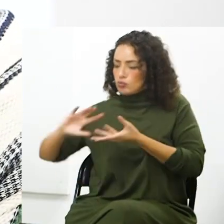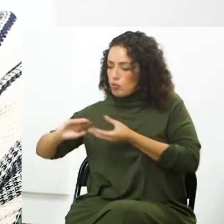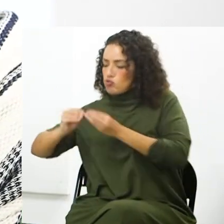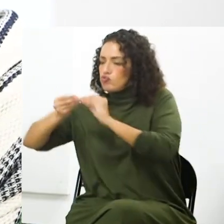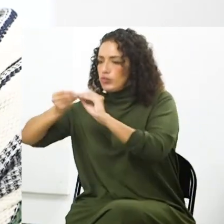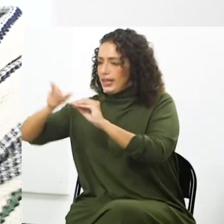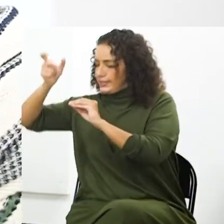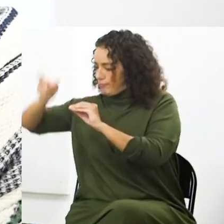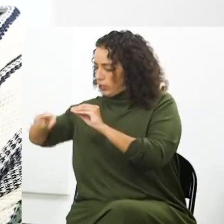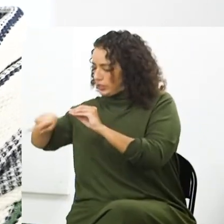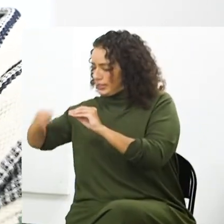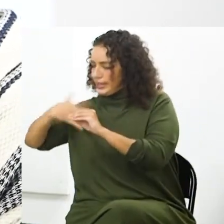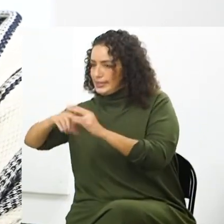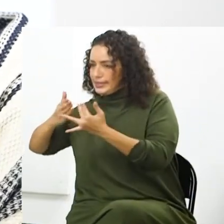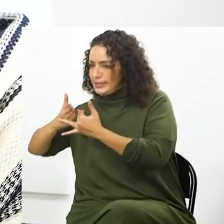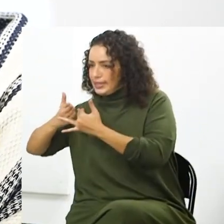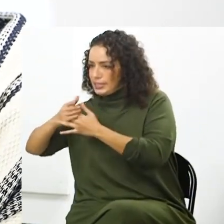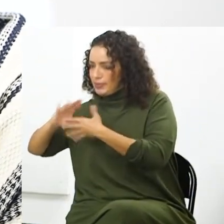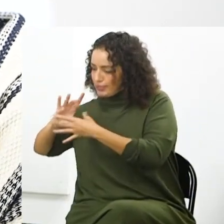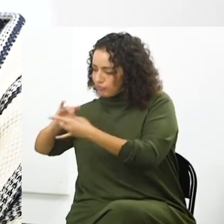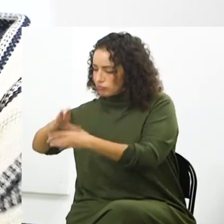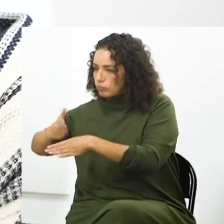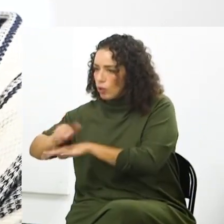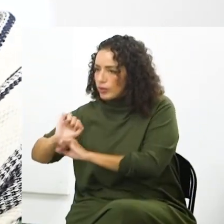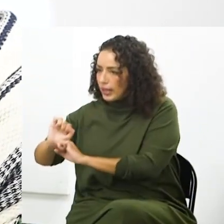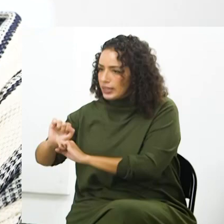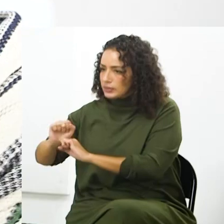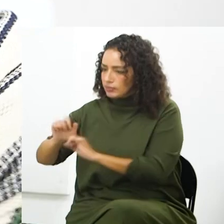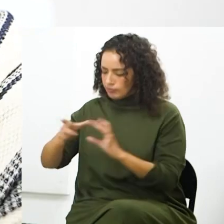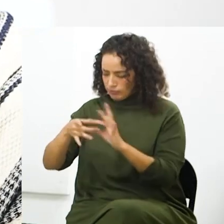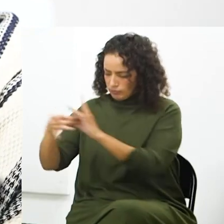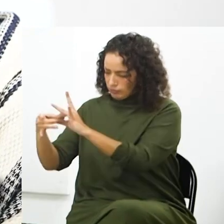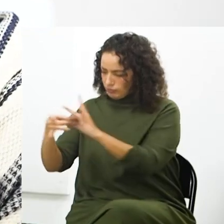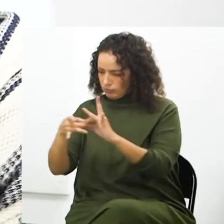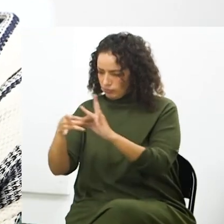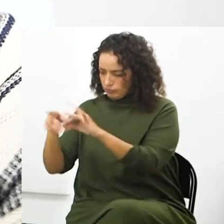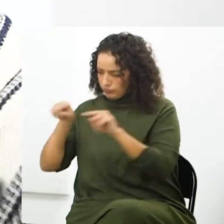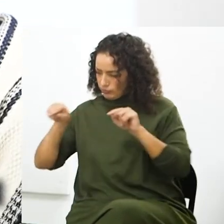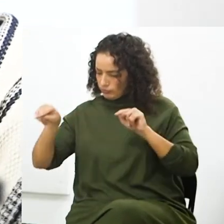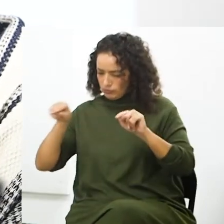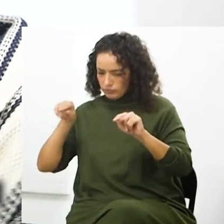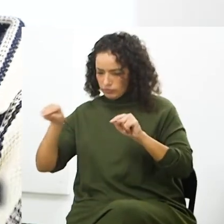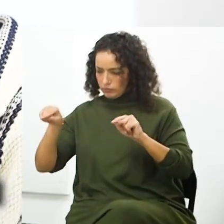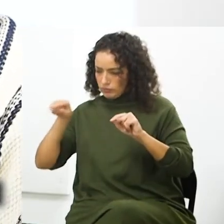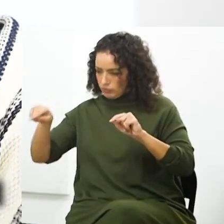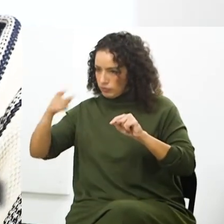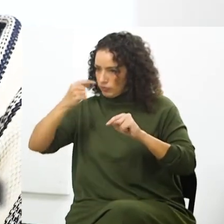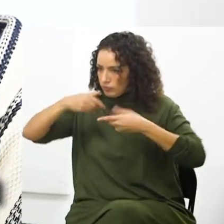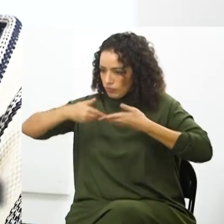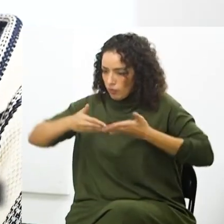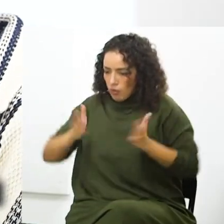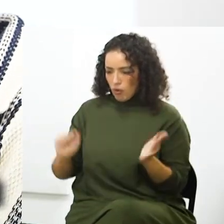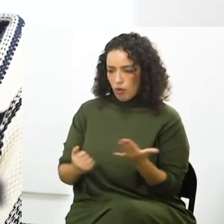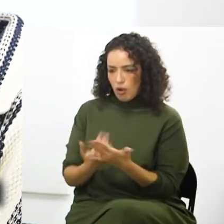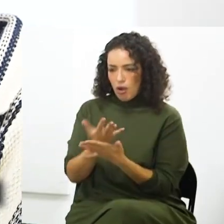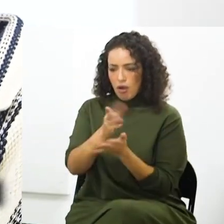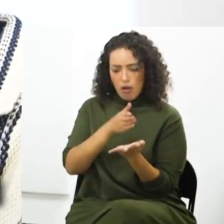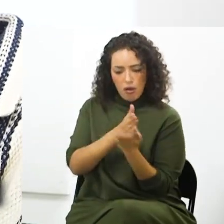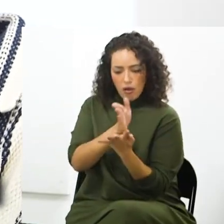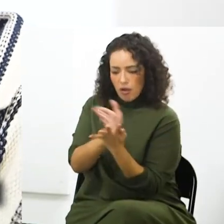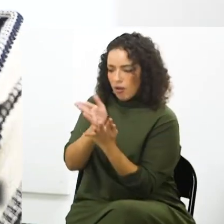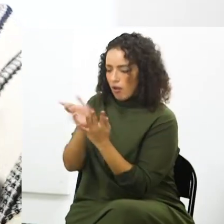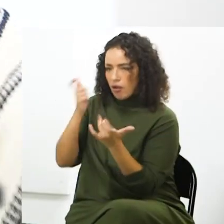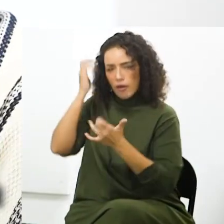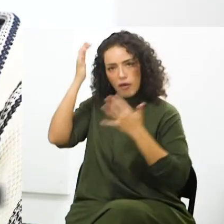accessibility in their work. Really what we're kind of interested in today is like how that creative practice around accessibility can open up new ways to think about accessibility, moving past some